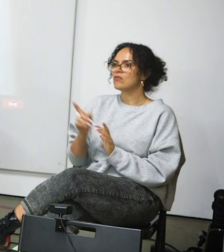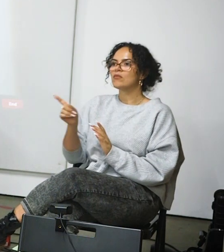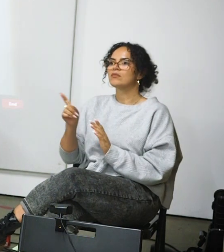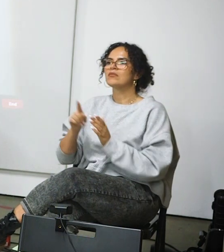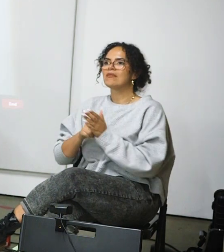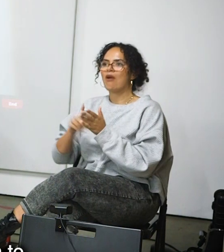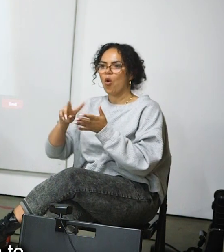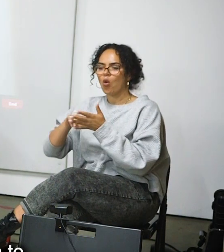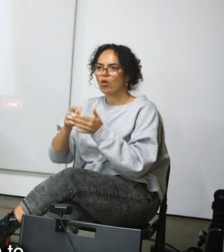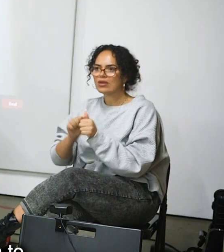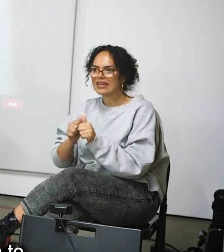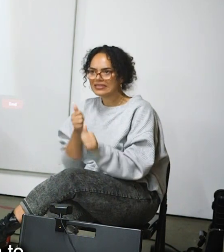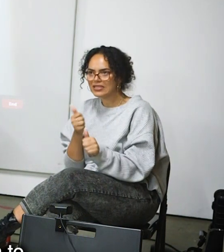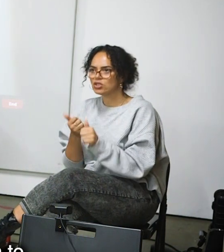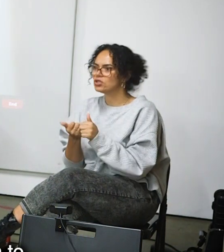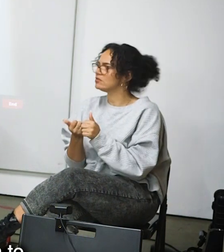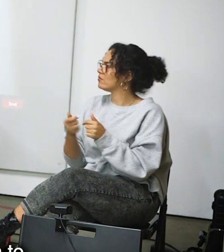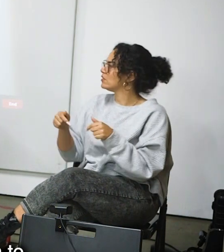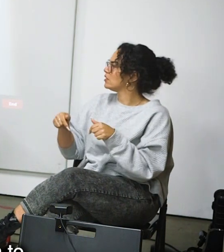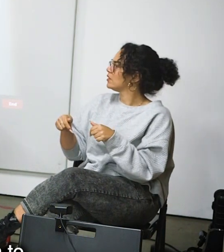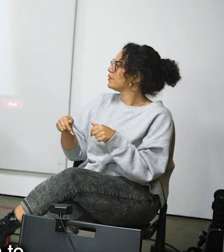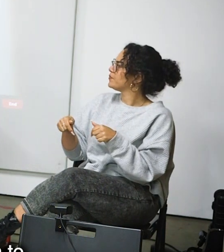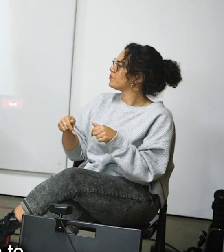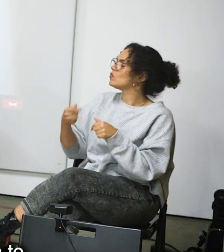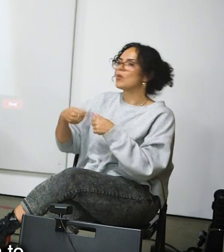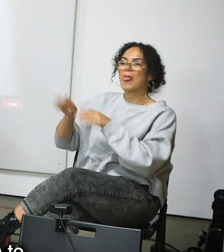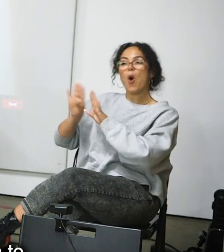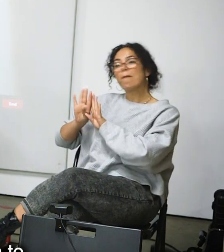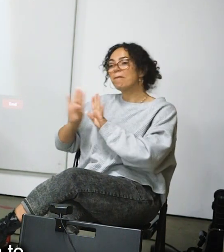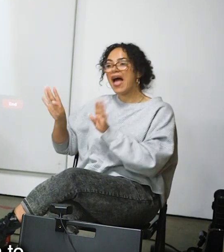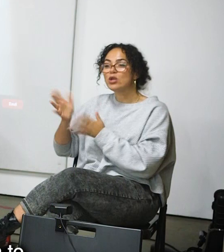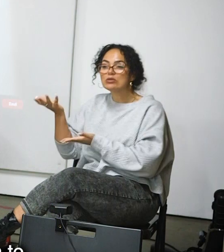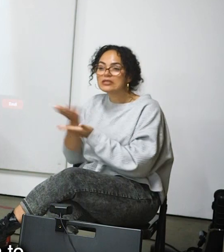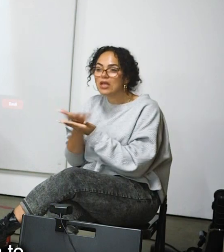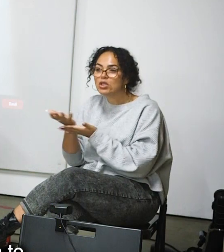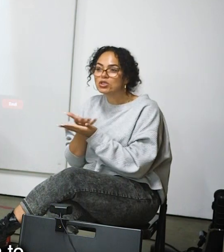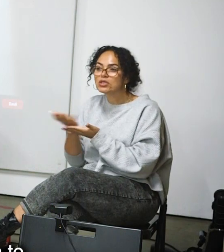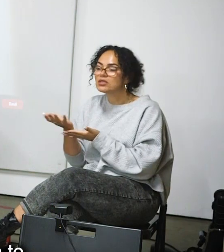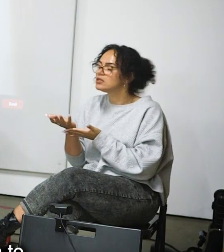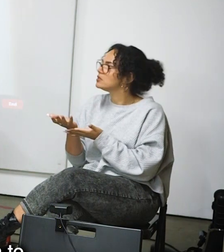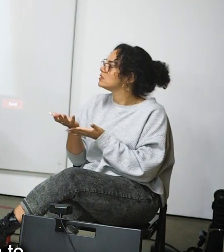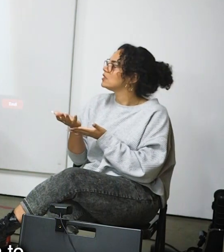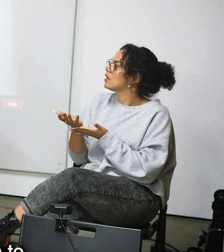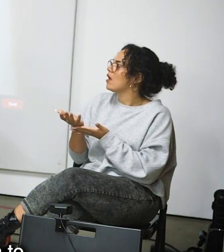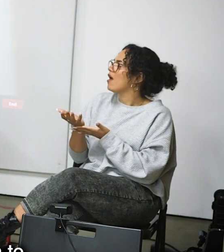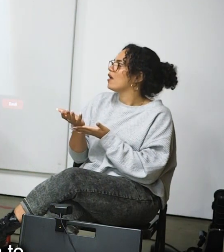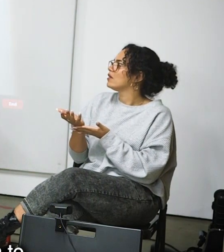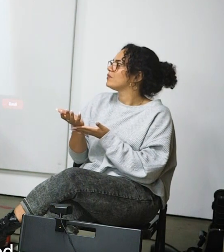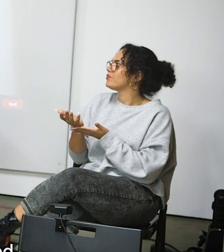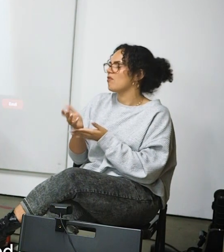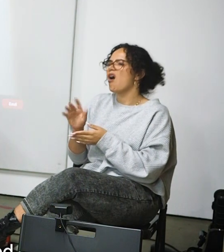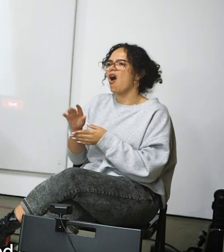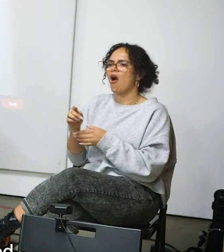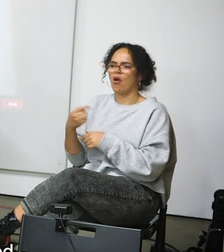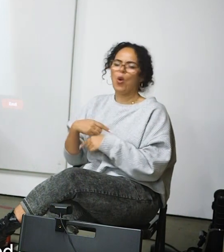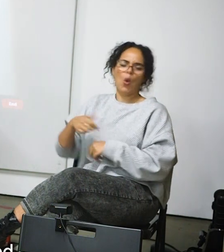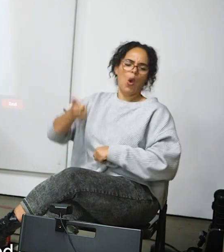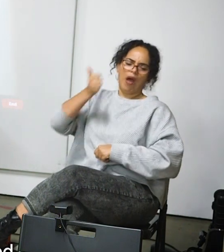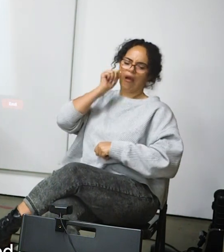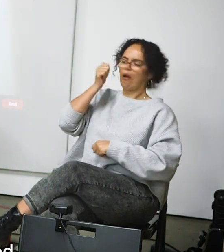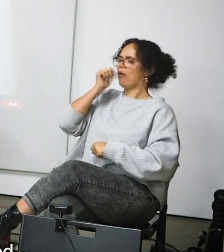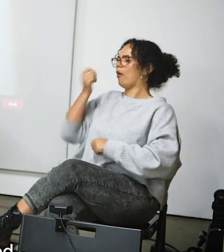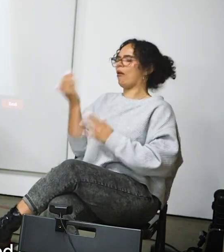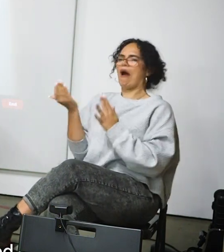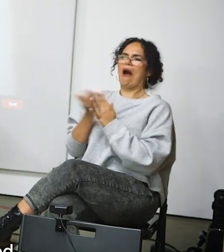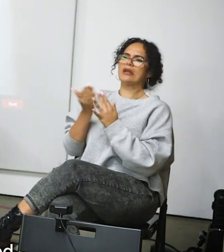or the panel discussion. I think it's easy for them to kind of oversee, have short-sighted with the access needs. I think it's really good